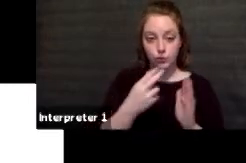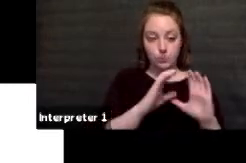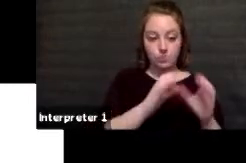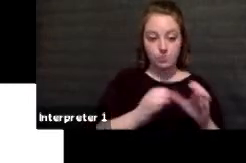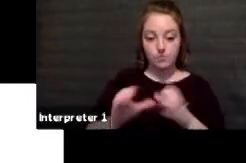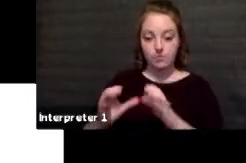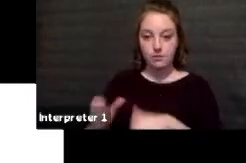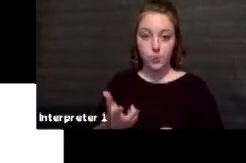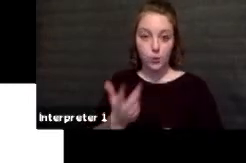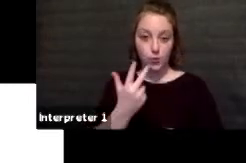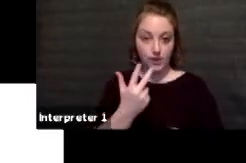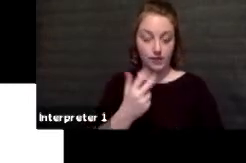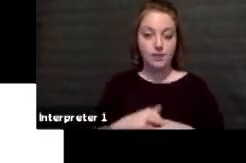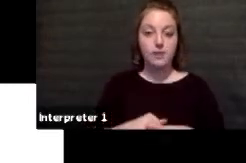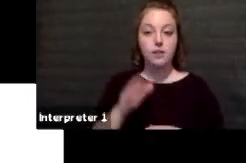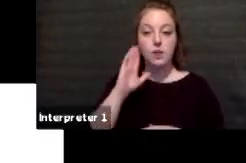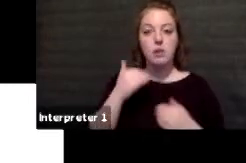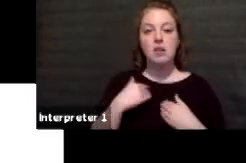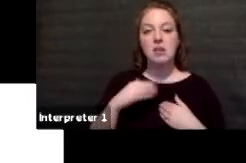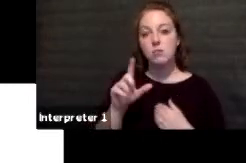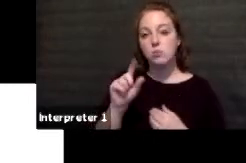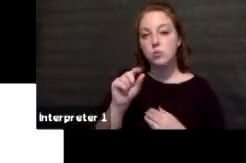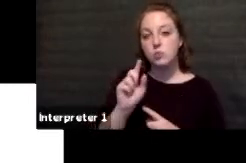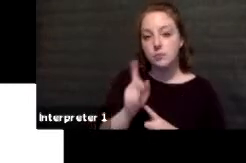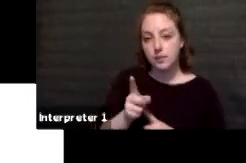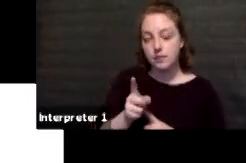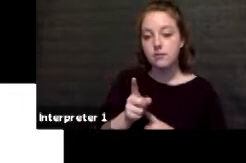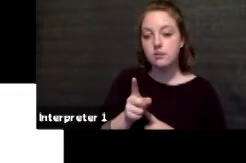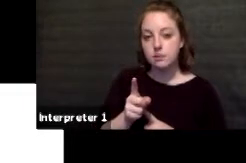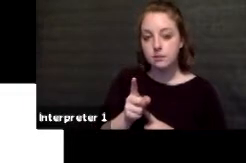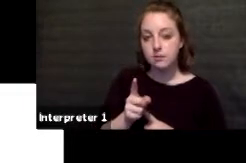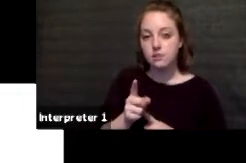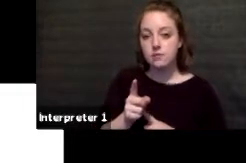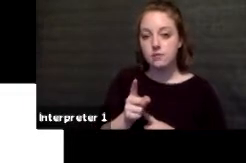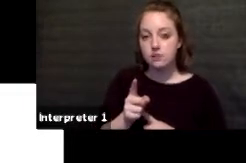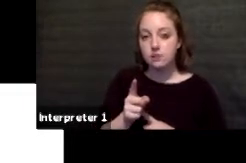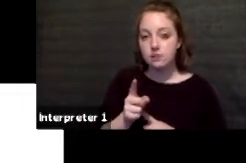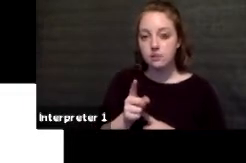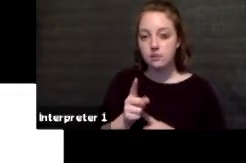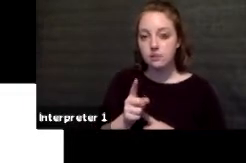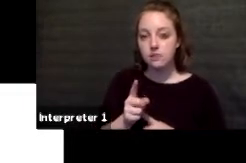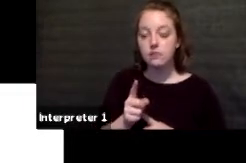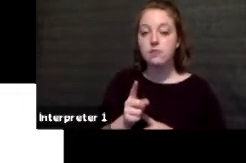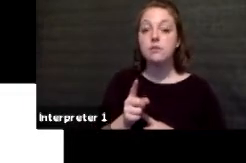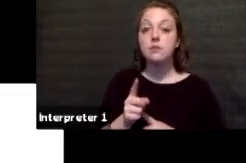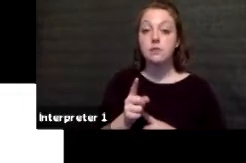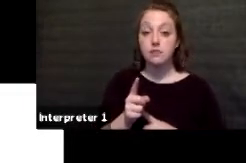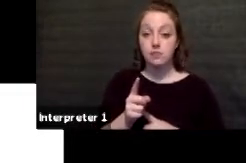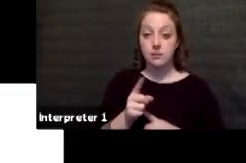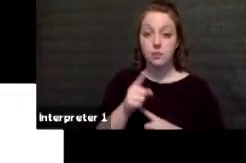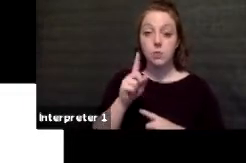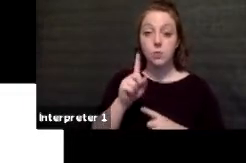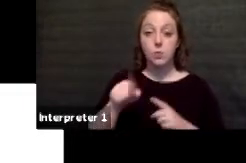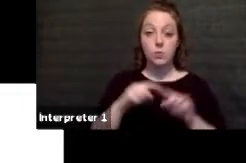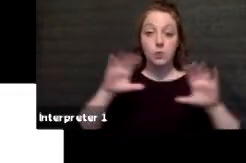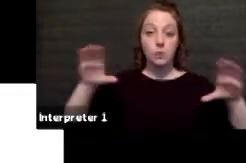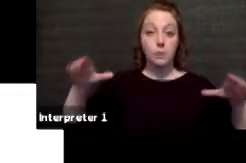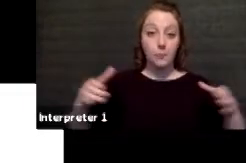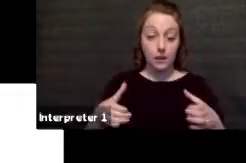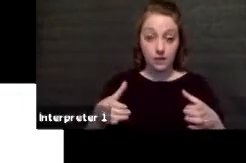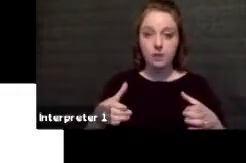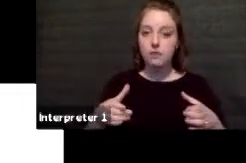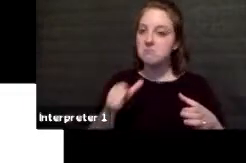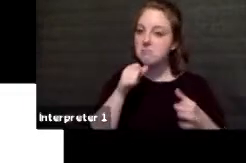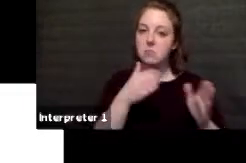rooms. Uh, we're going to have about 20 minutes. Uh, we're not planning to do a report out at this point, uh, for the comments, we're